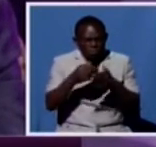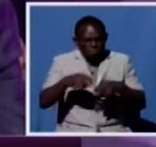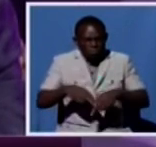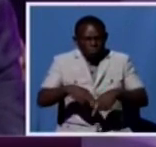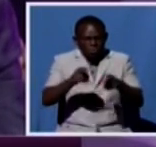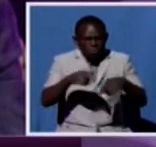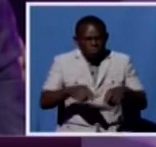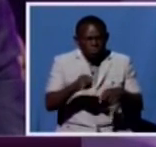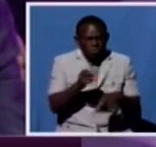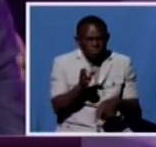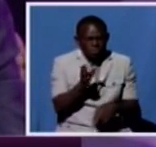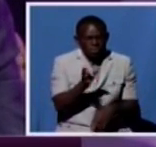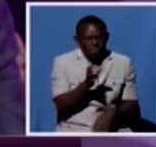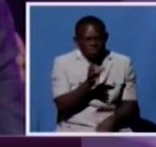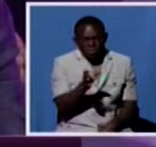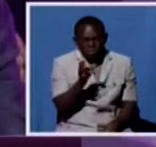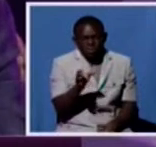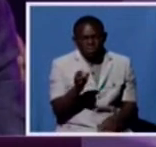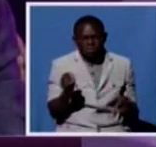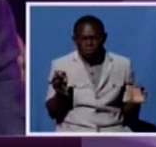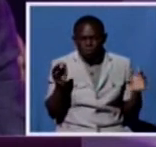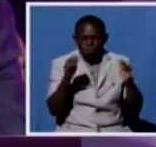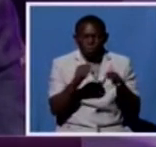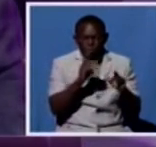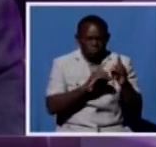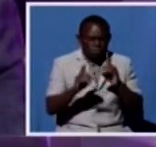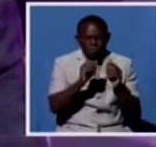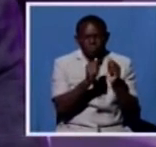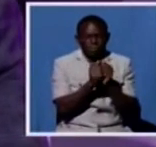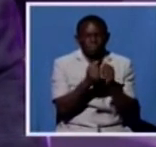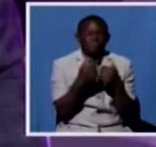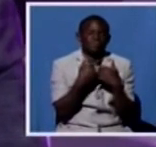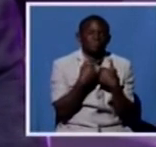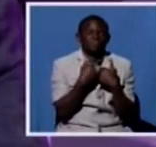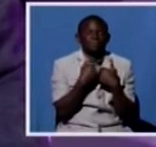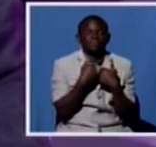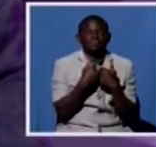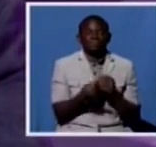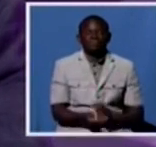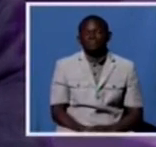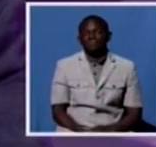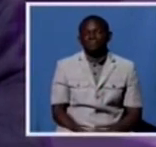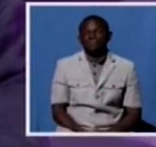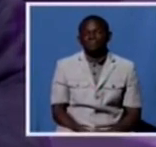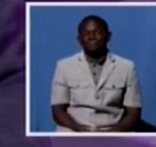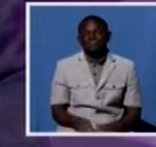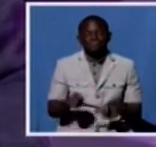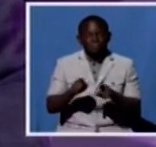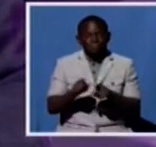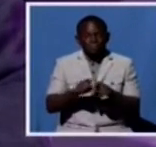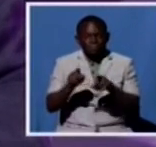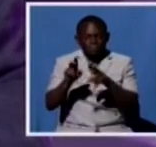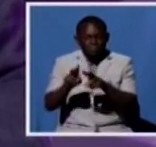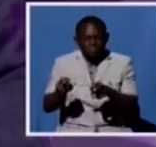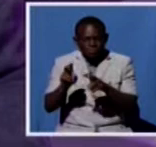and this is one of the critical areas that we need to look at. What is the actual cost? Because even these researchers, they may not be fully